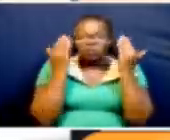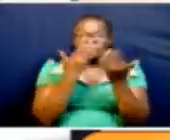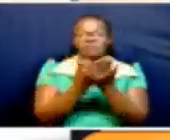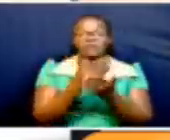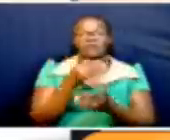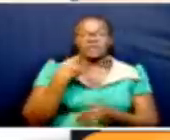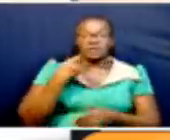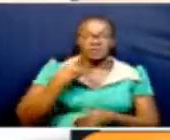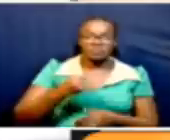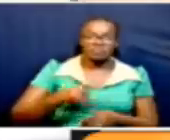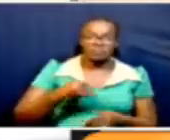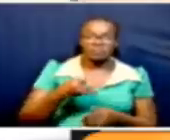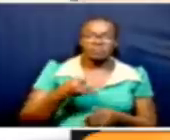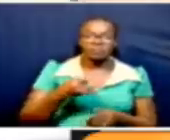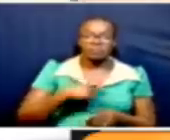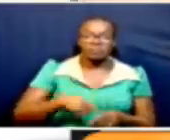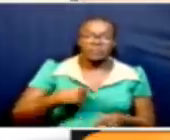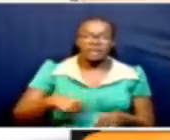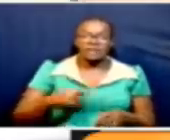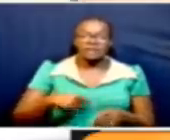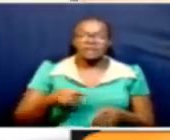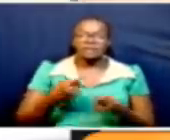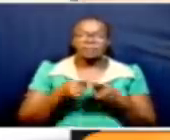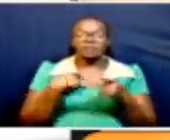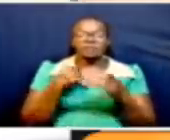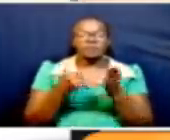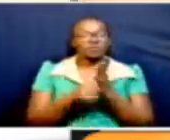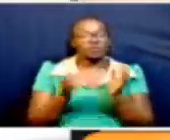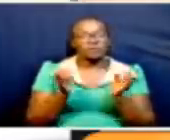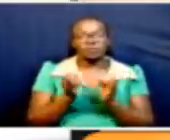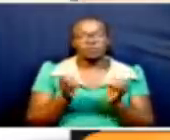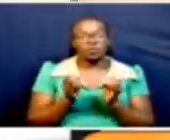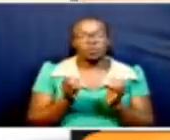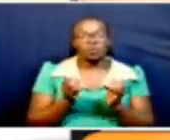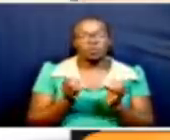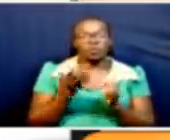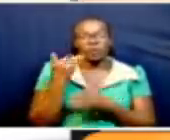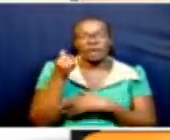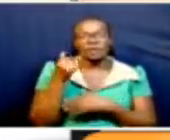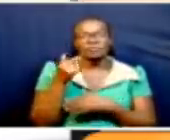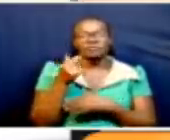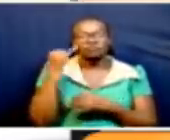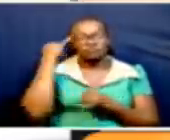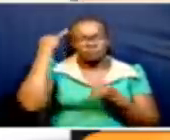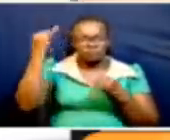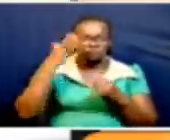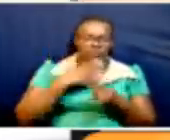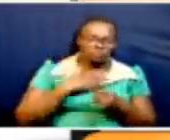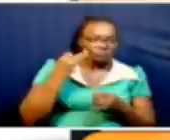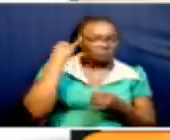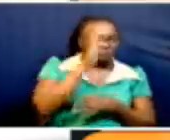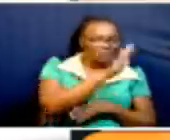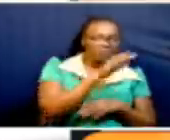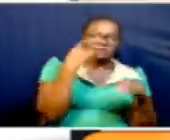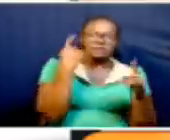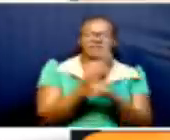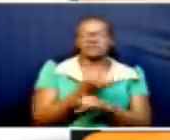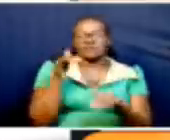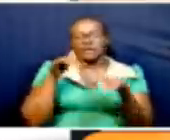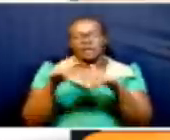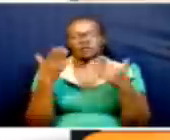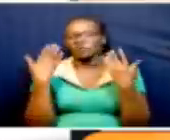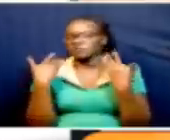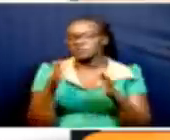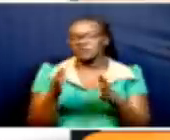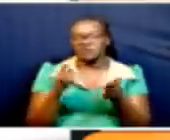All these things. But I don't have a problem with him because, I mean, our ideologies are different. The elections are over.